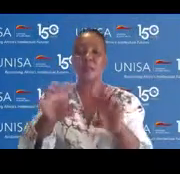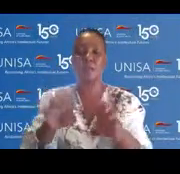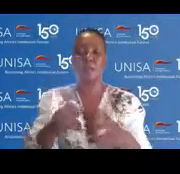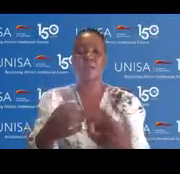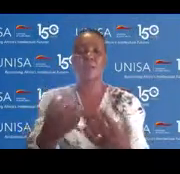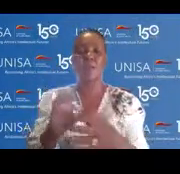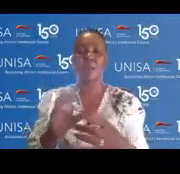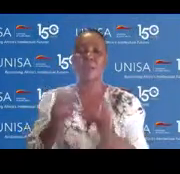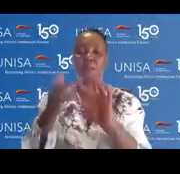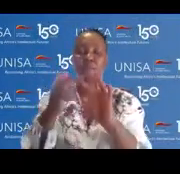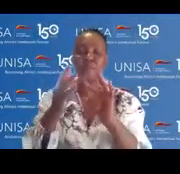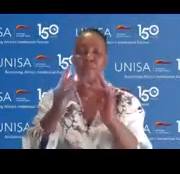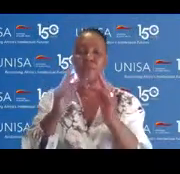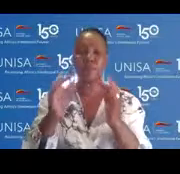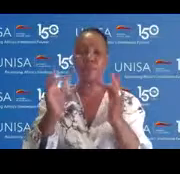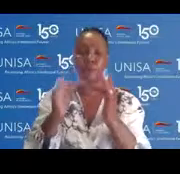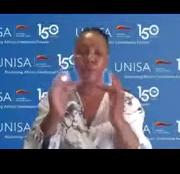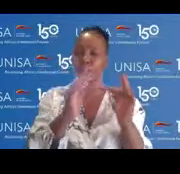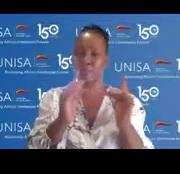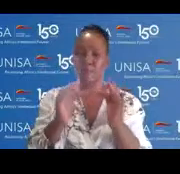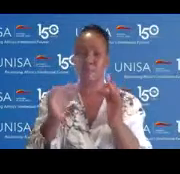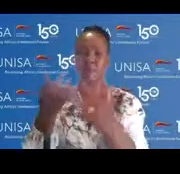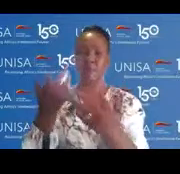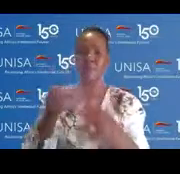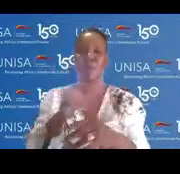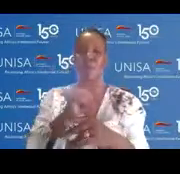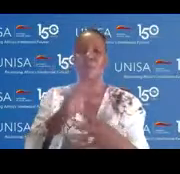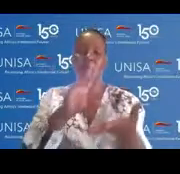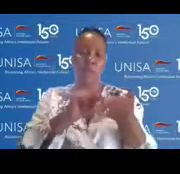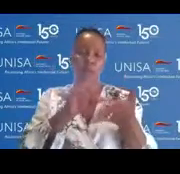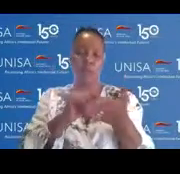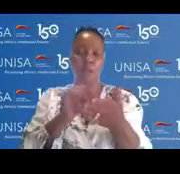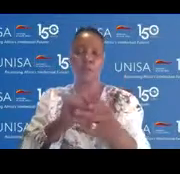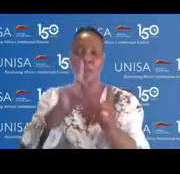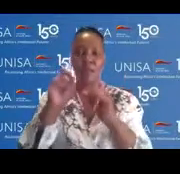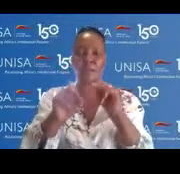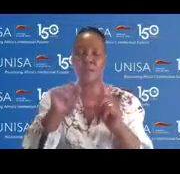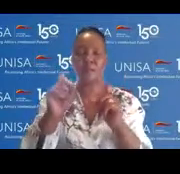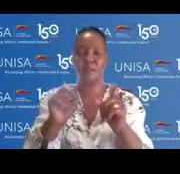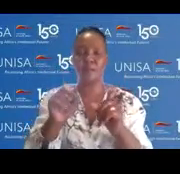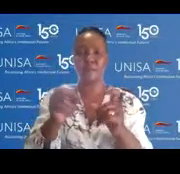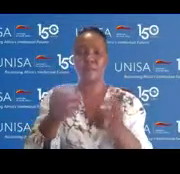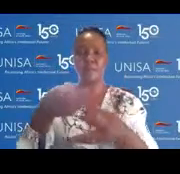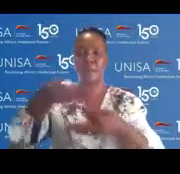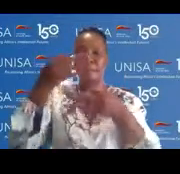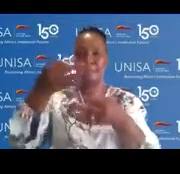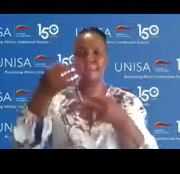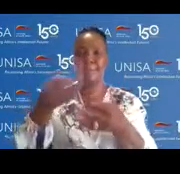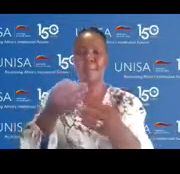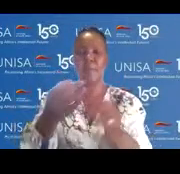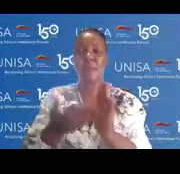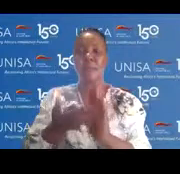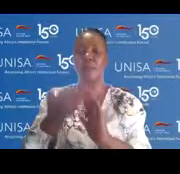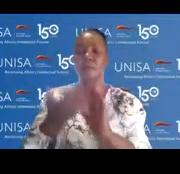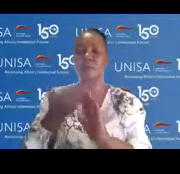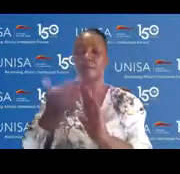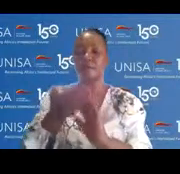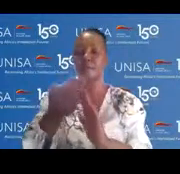go download your exam script, and then at the end when you upload it. So in between that time, you do not